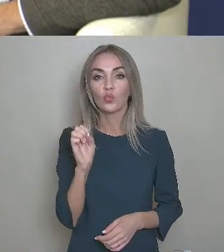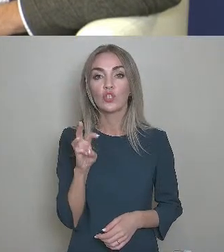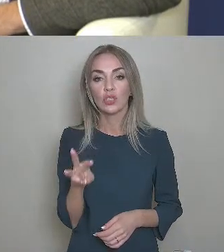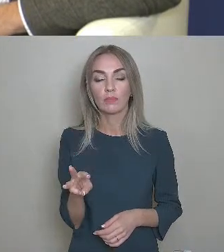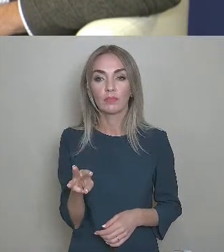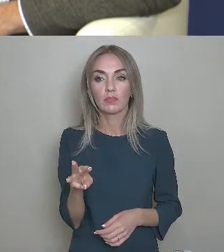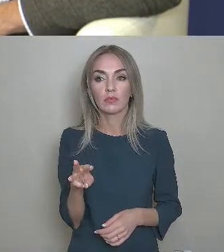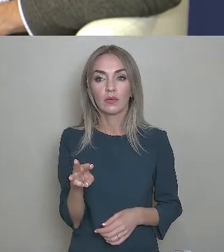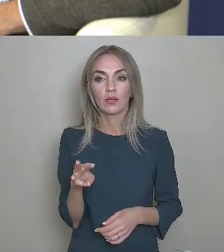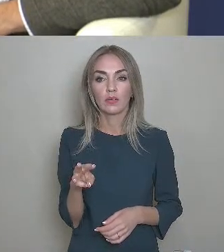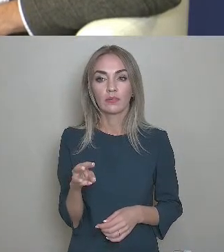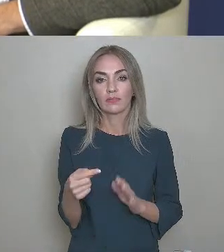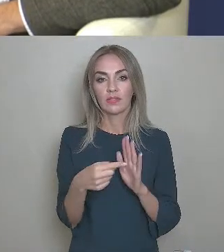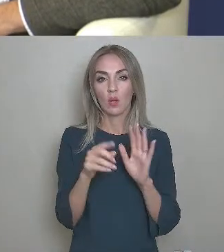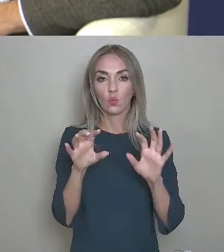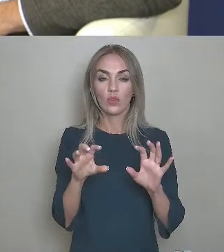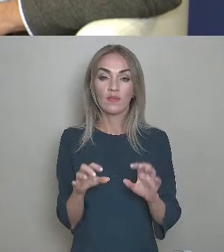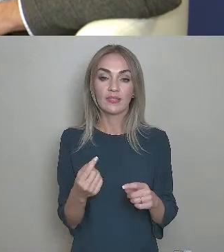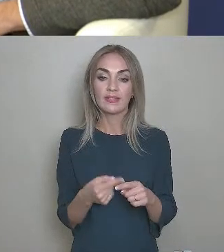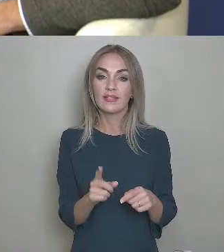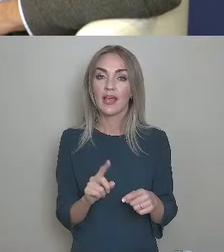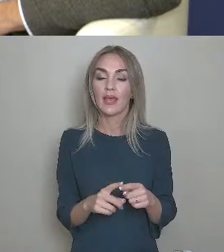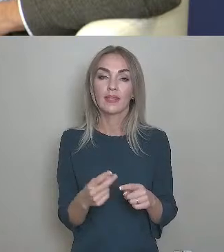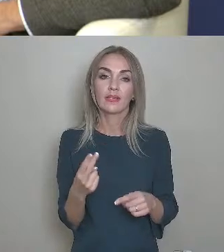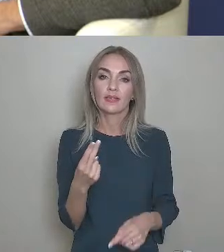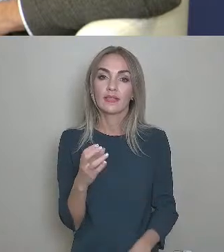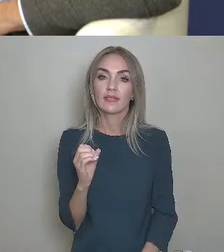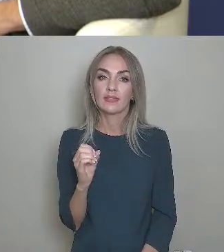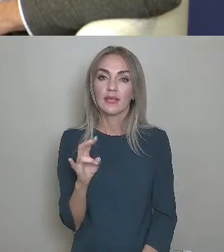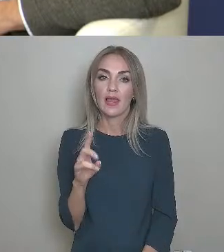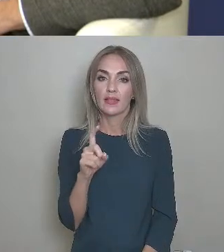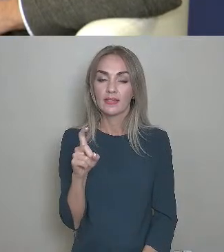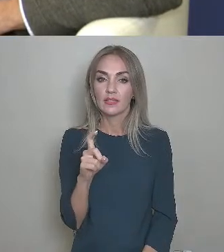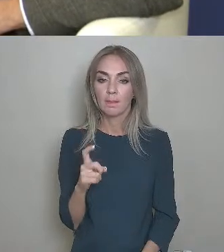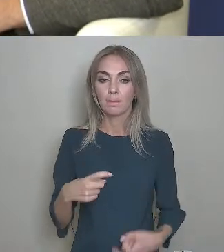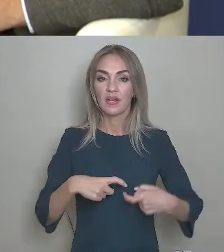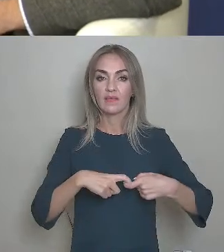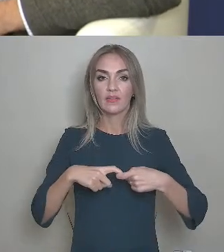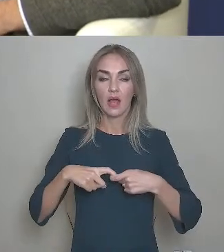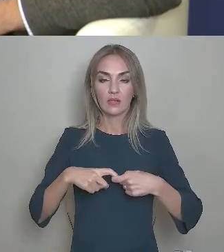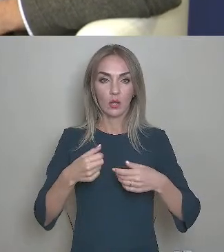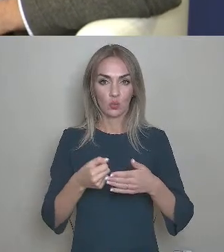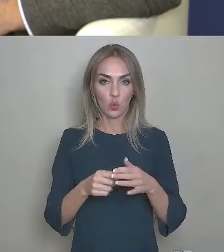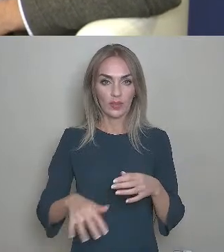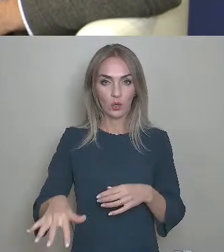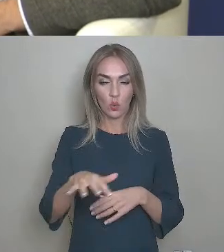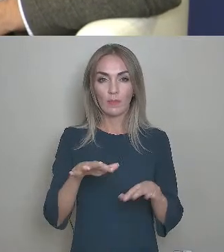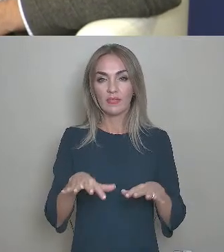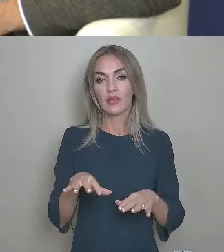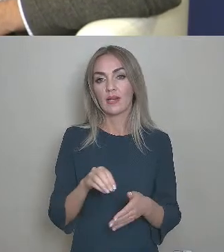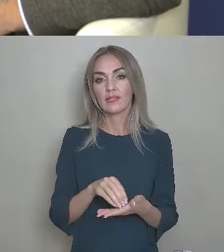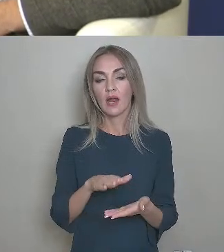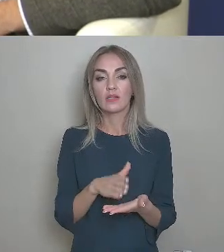I remember right, let me refer to the example that you know well. So this